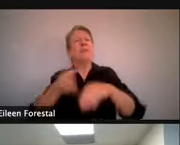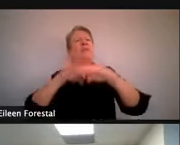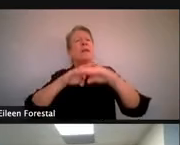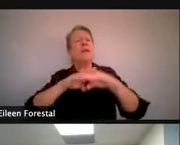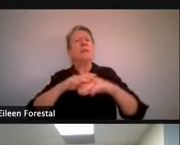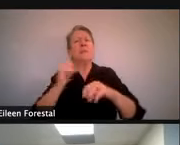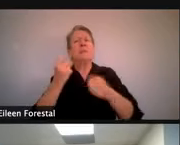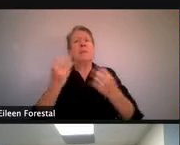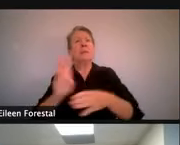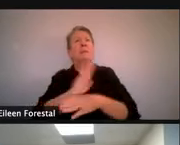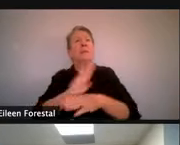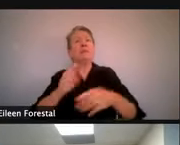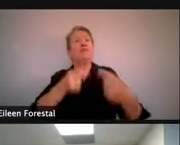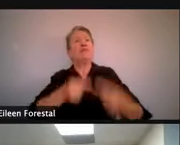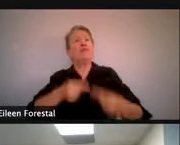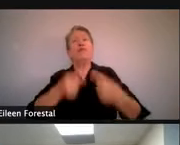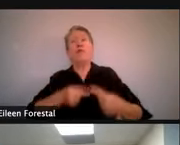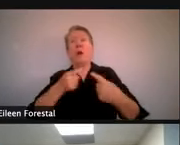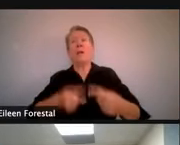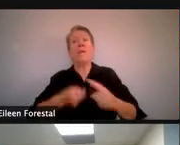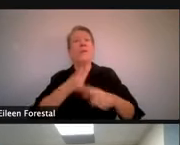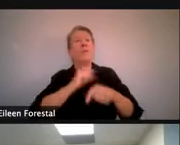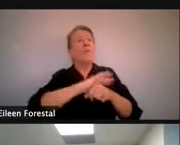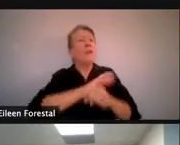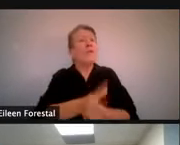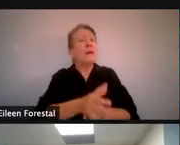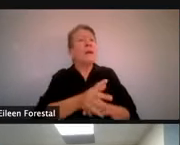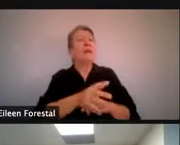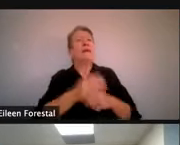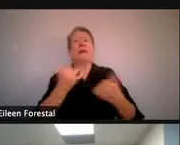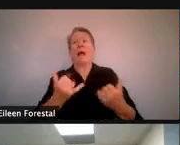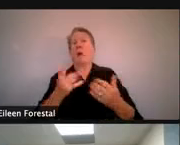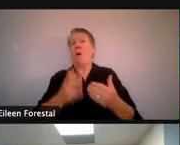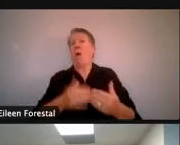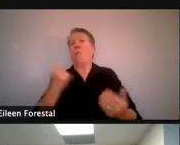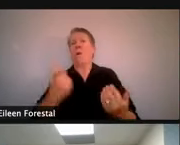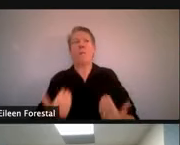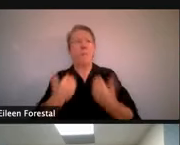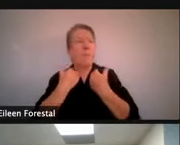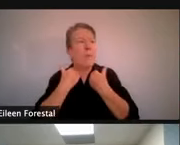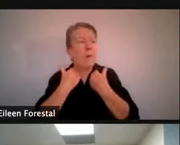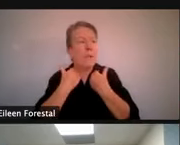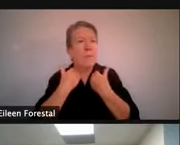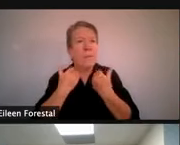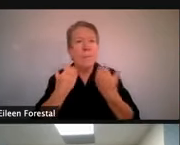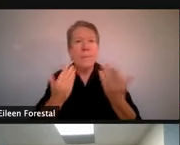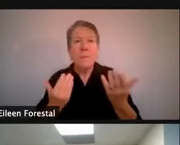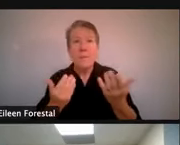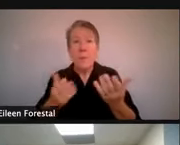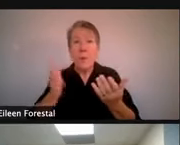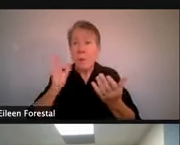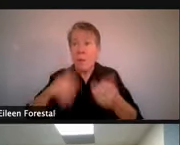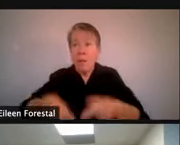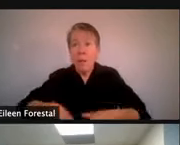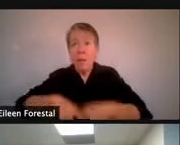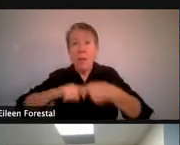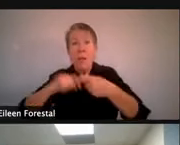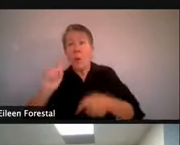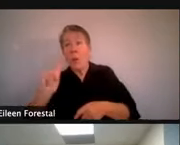pandemic bankruptcy. Would you consider this? Thank you. Thank you, Dave. I'll give you some thoughts, and then Judy